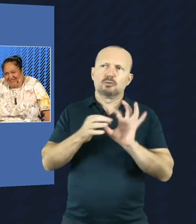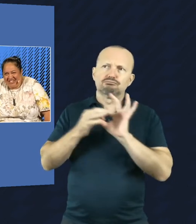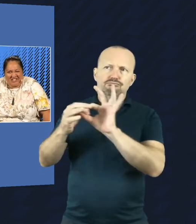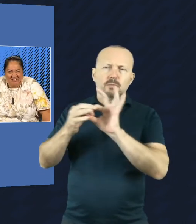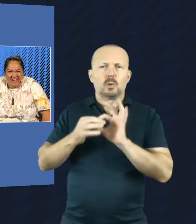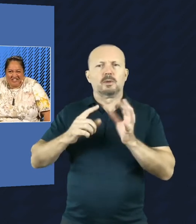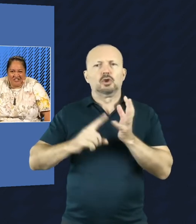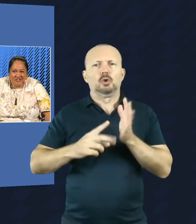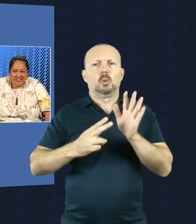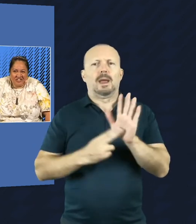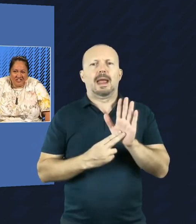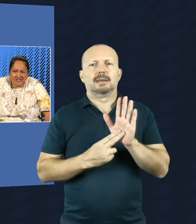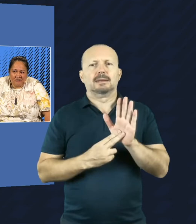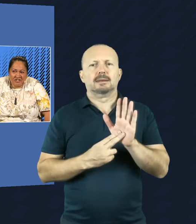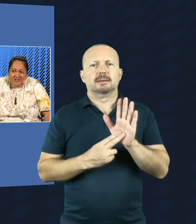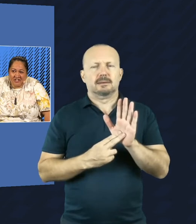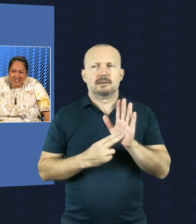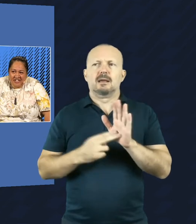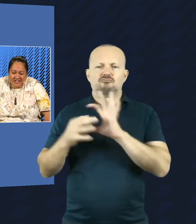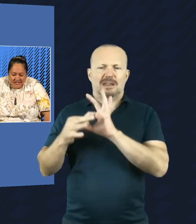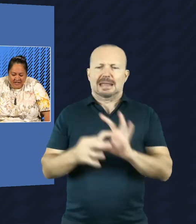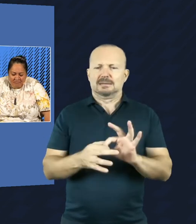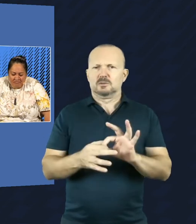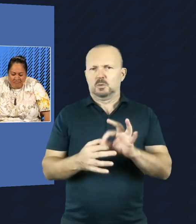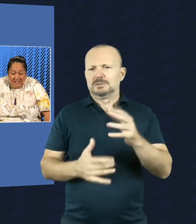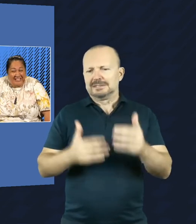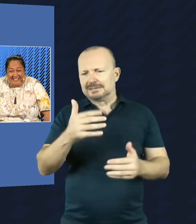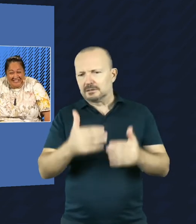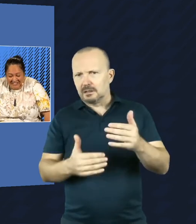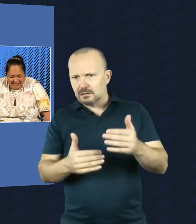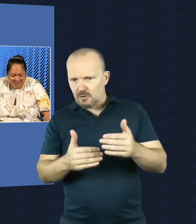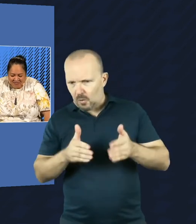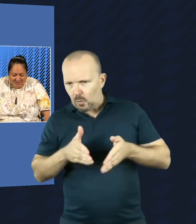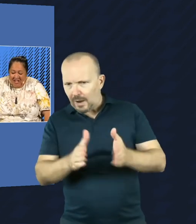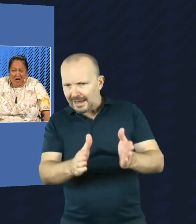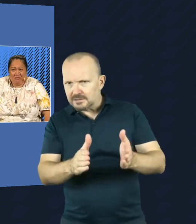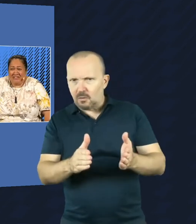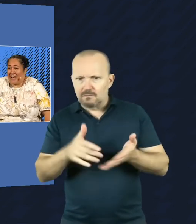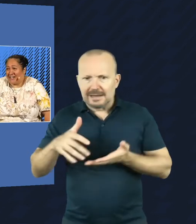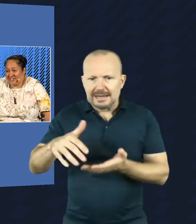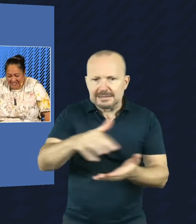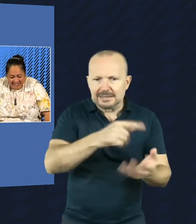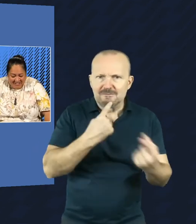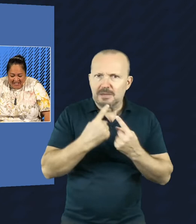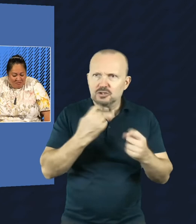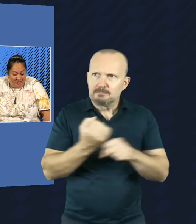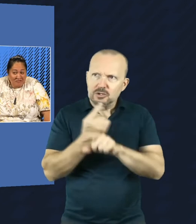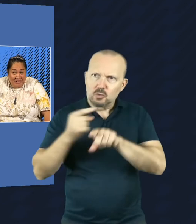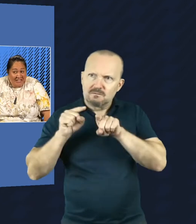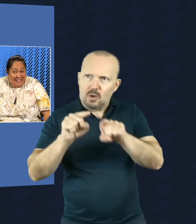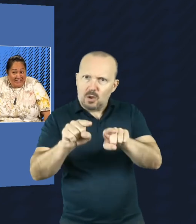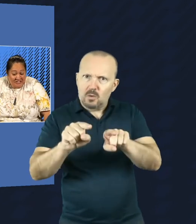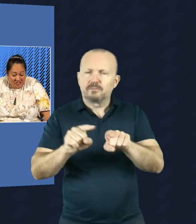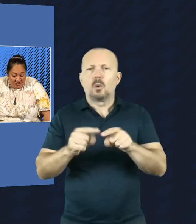and things that relate to statistical methodology, collection, open data is one of